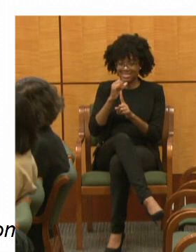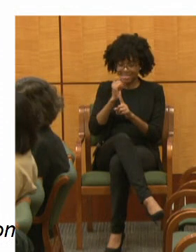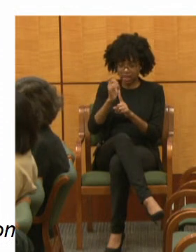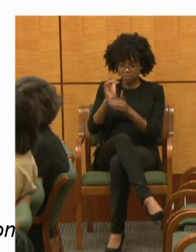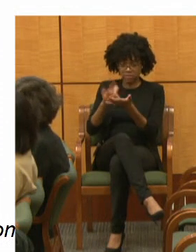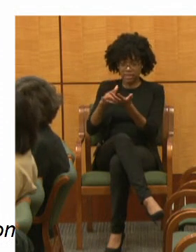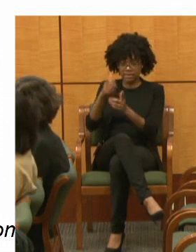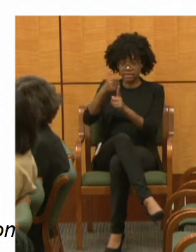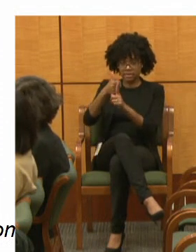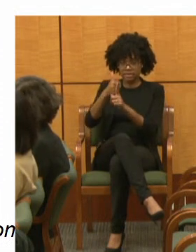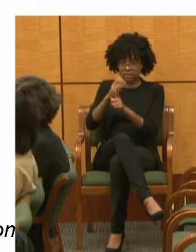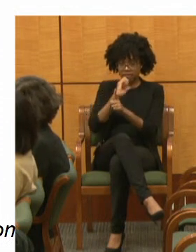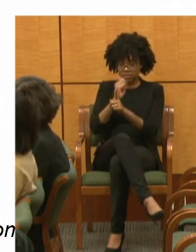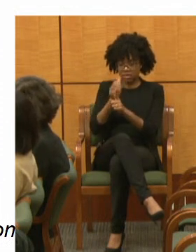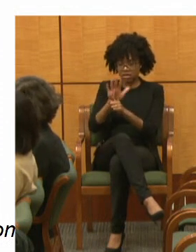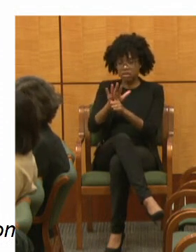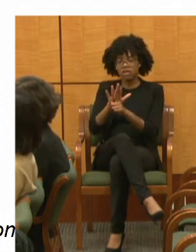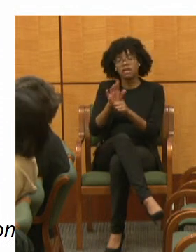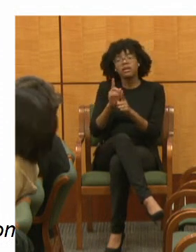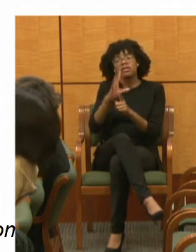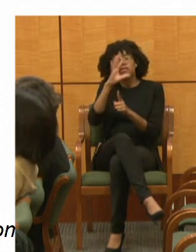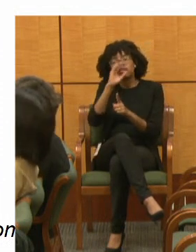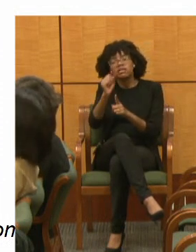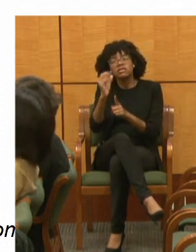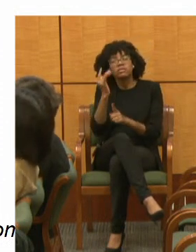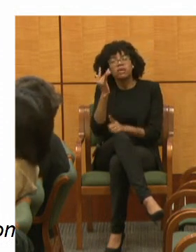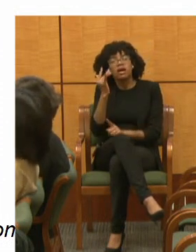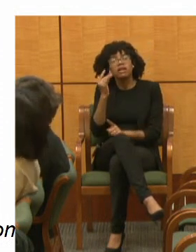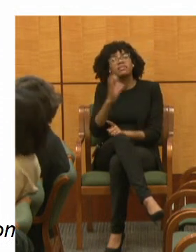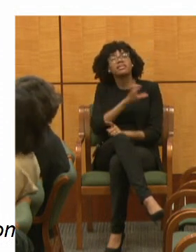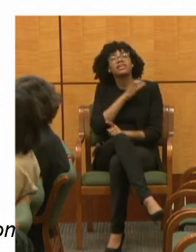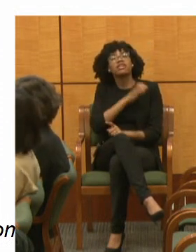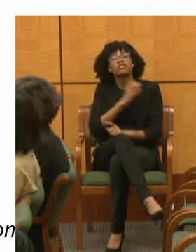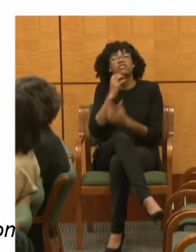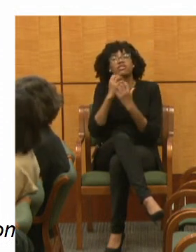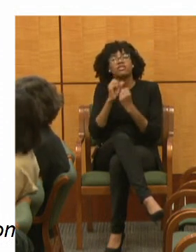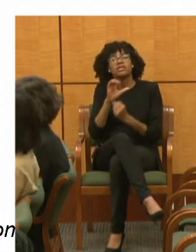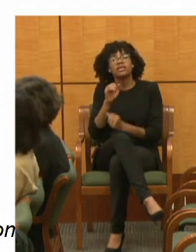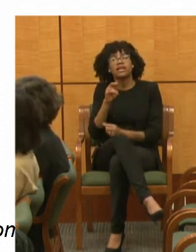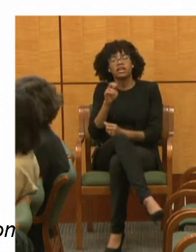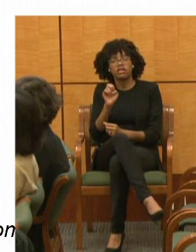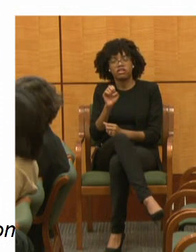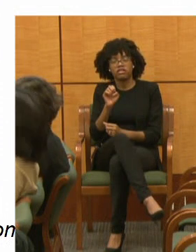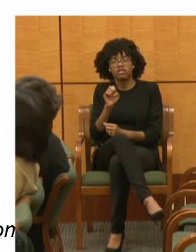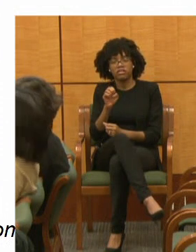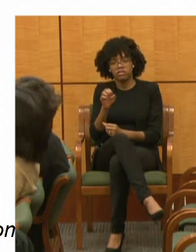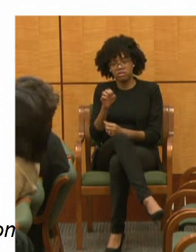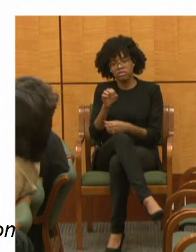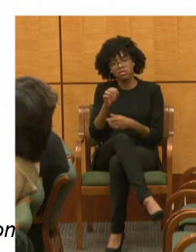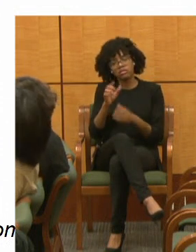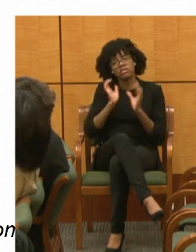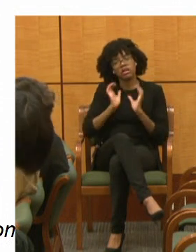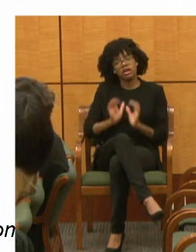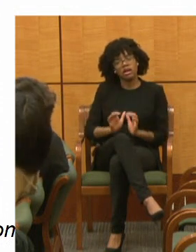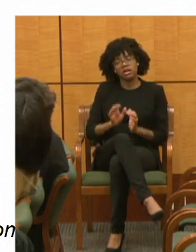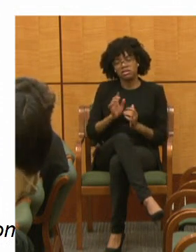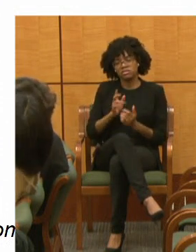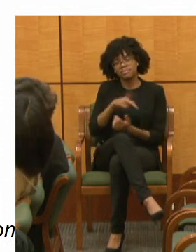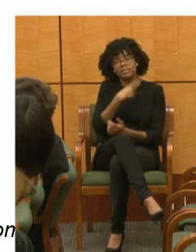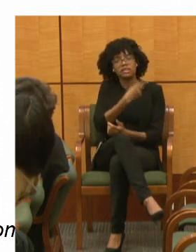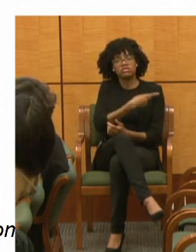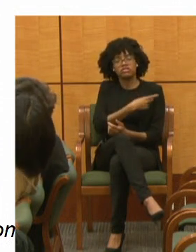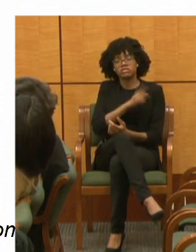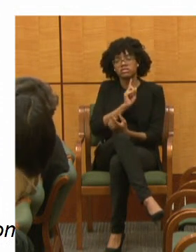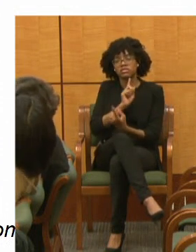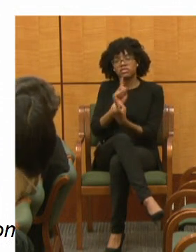bioidentical hormone therapy itself, but with the clinical care associated with it. I think that's an important component. I know that when we try